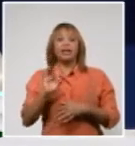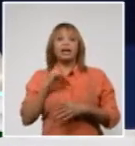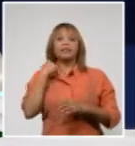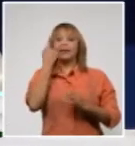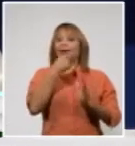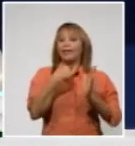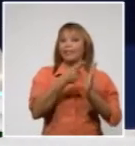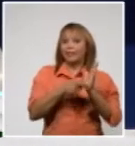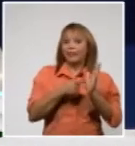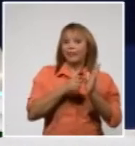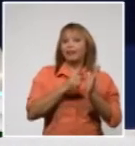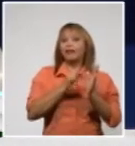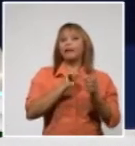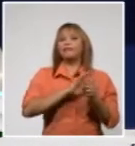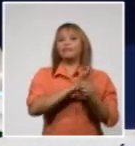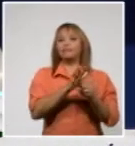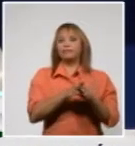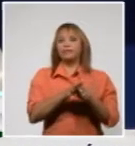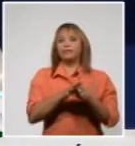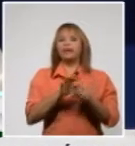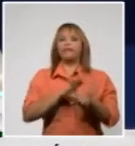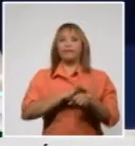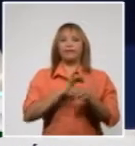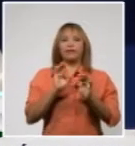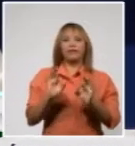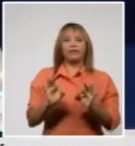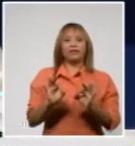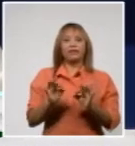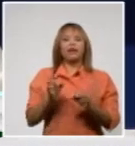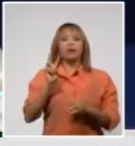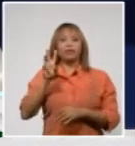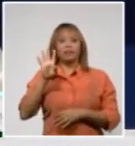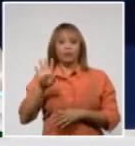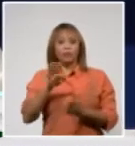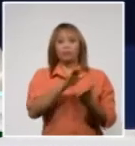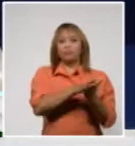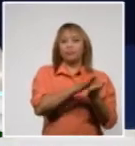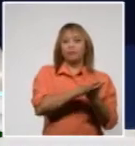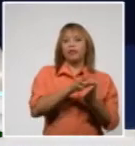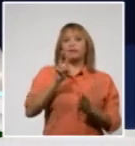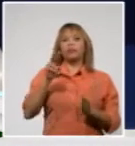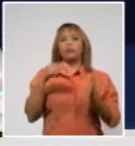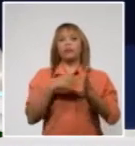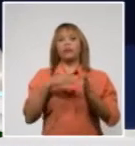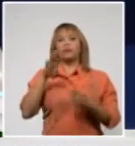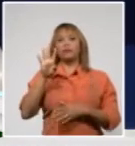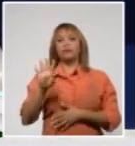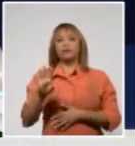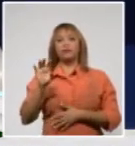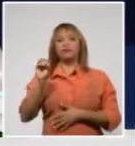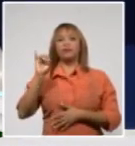55.7% of the 61 cases yesterday, were asymptomatic at the time of testing,